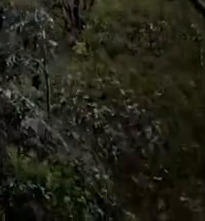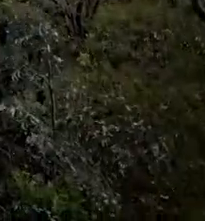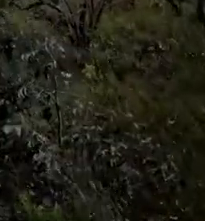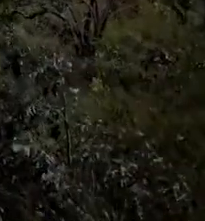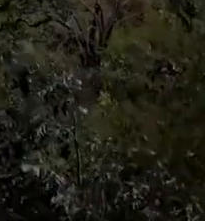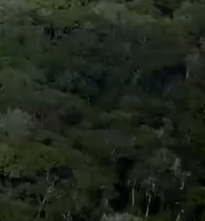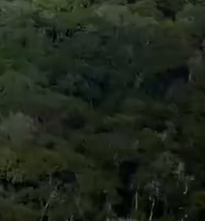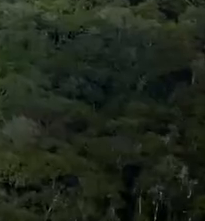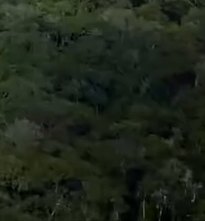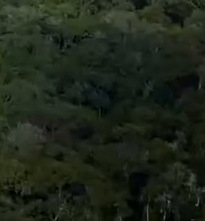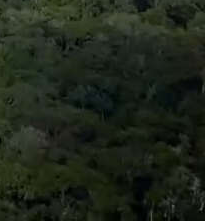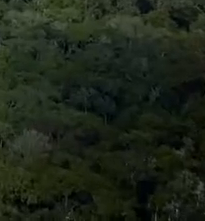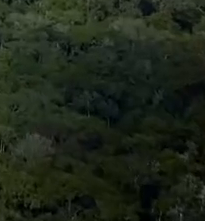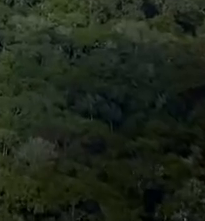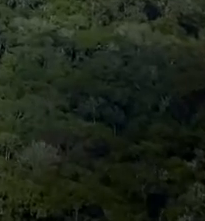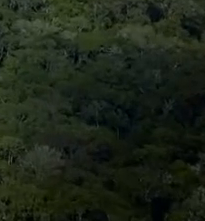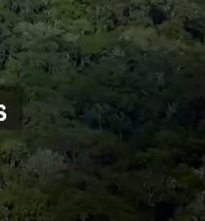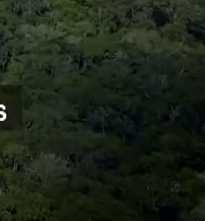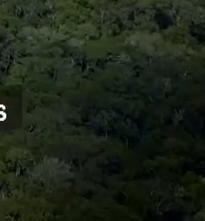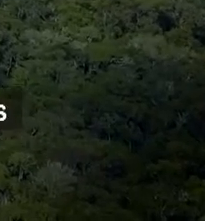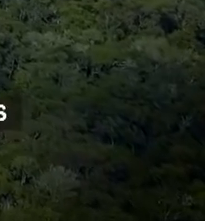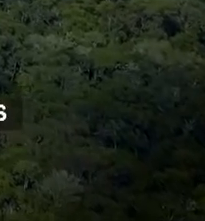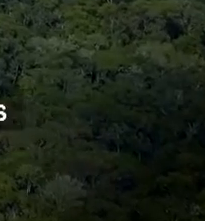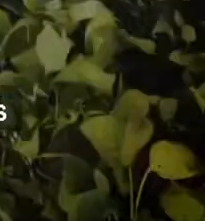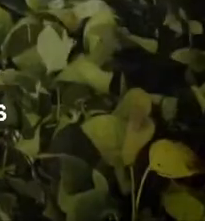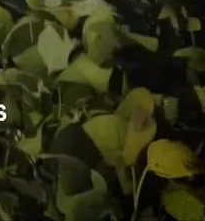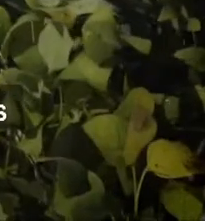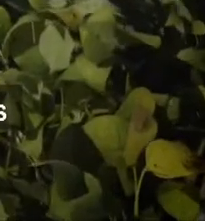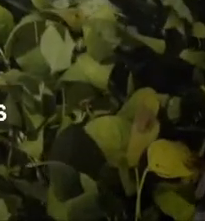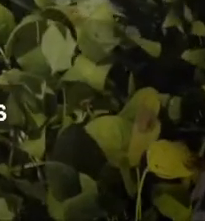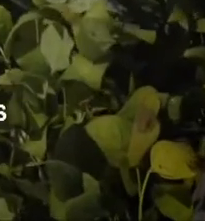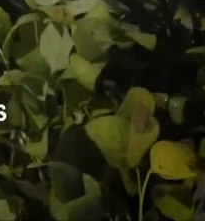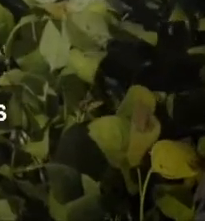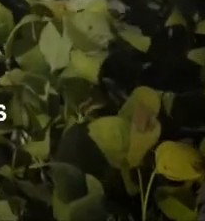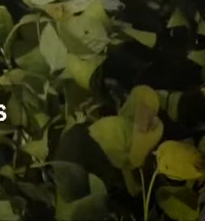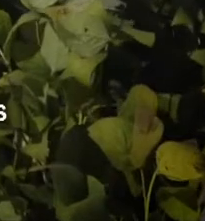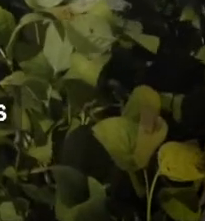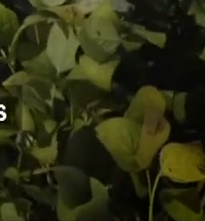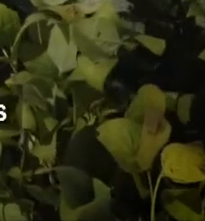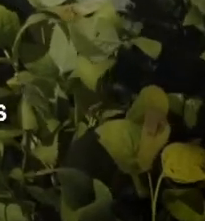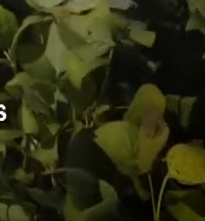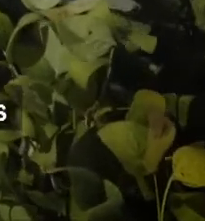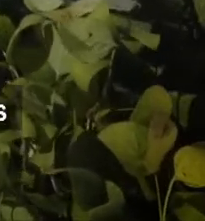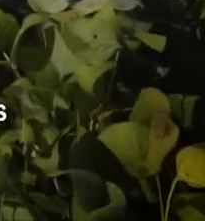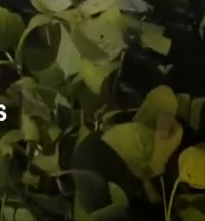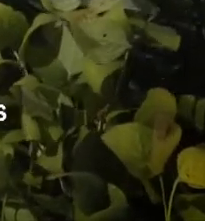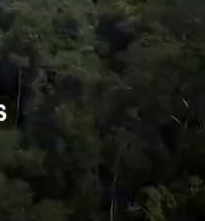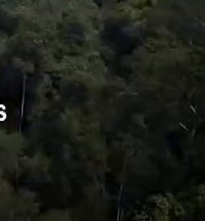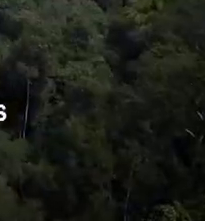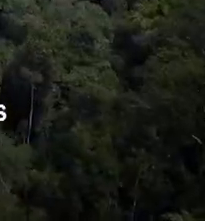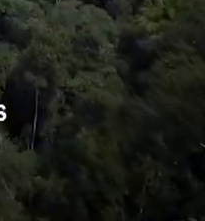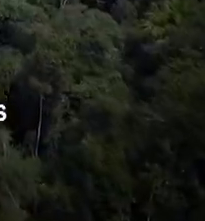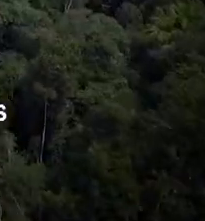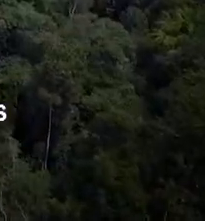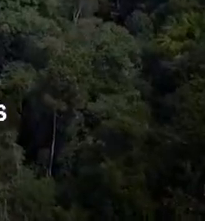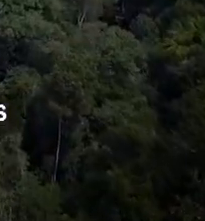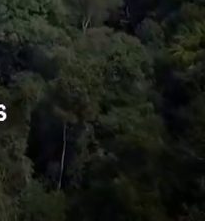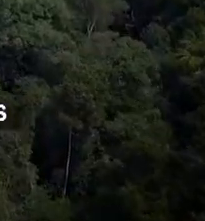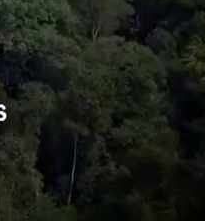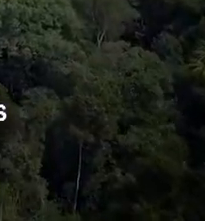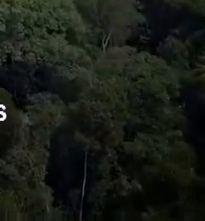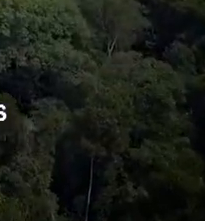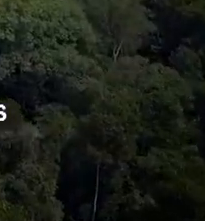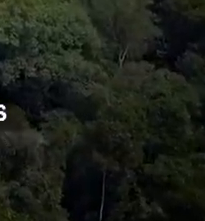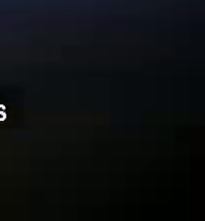Working using the principles of social and environmental responsibility, meeting new demands, preserving